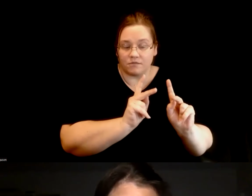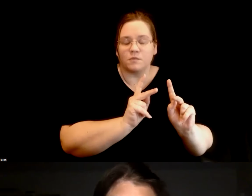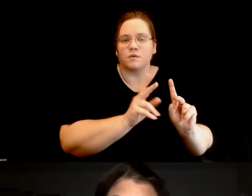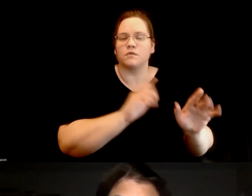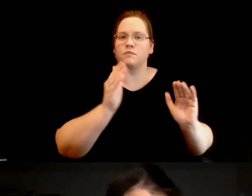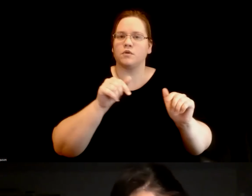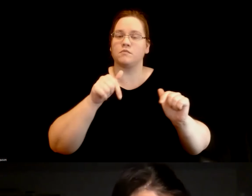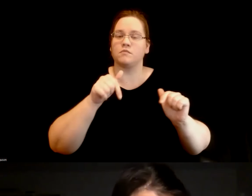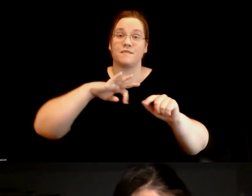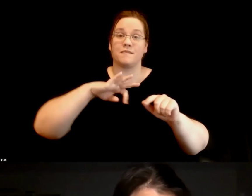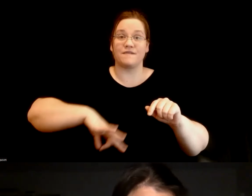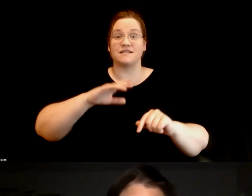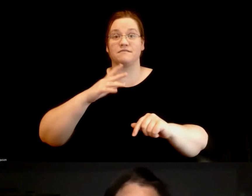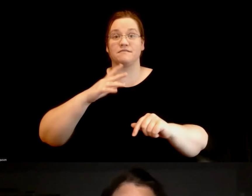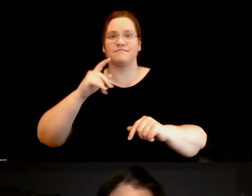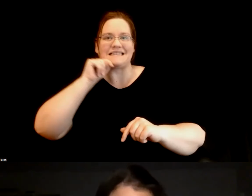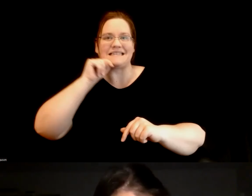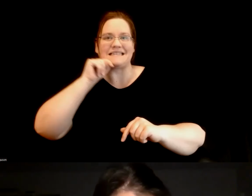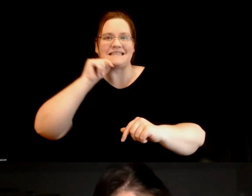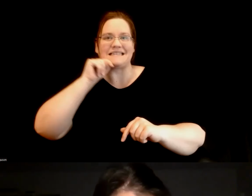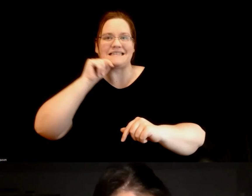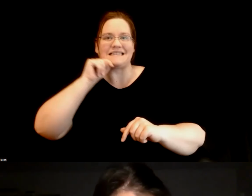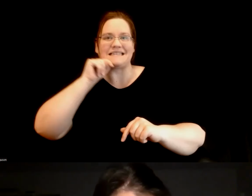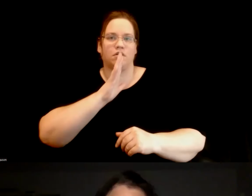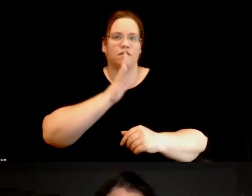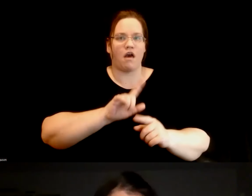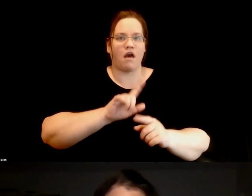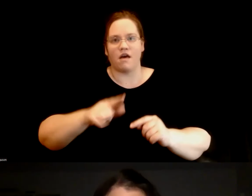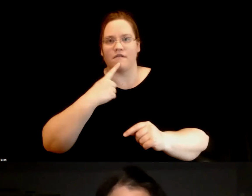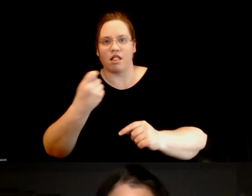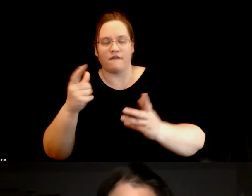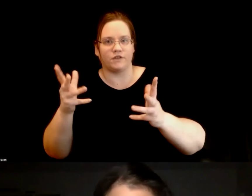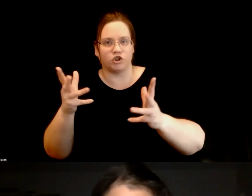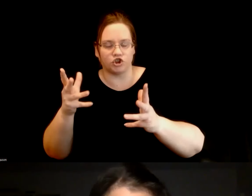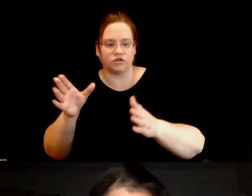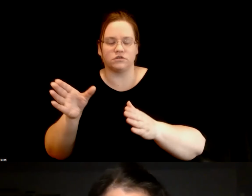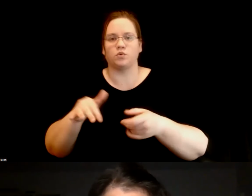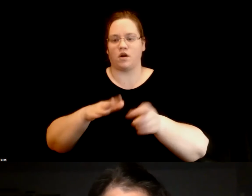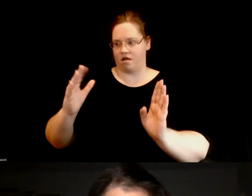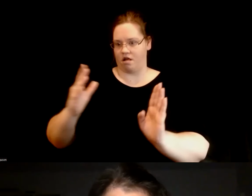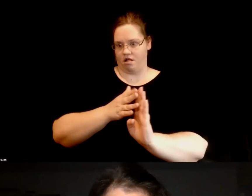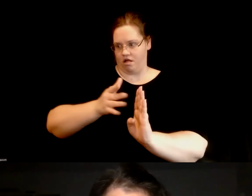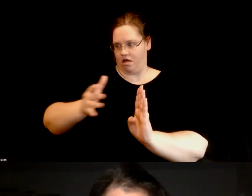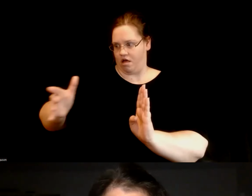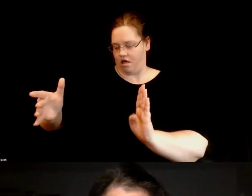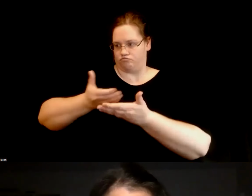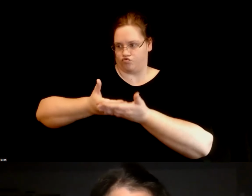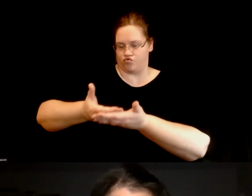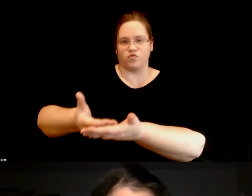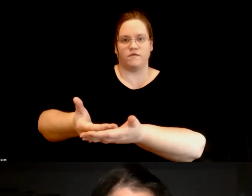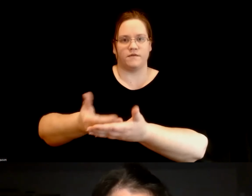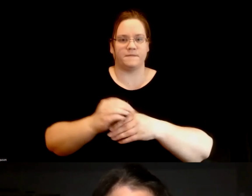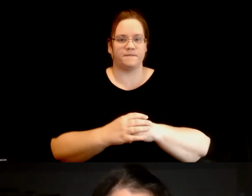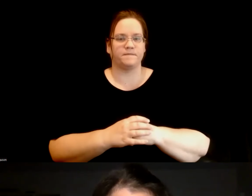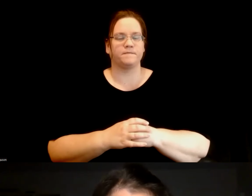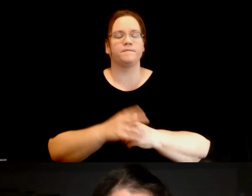group is that the adolescents have already gotten it, the 5 to 11s have already gotten it. So we have a ton of experience so far. I also